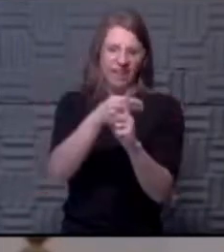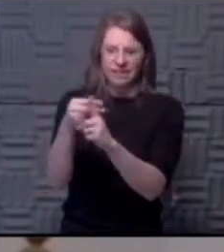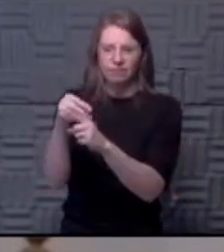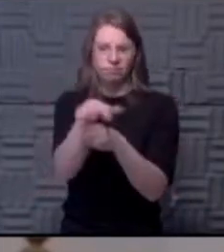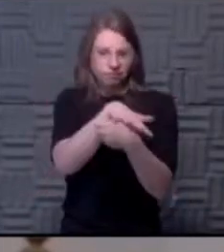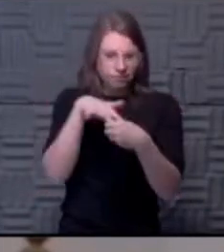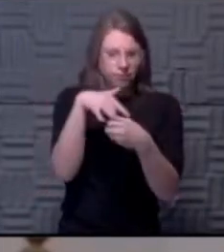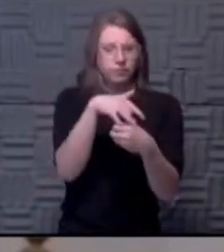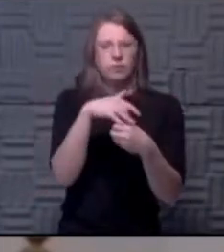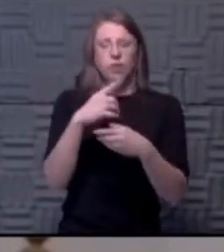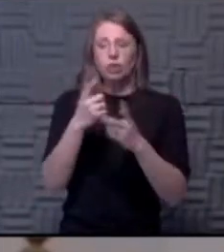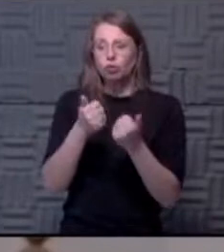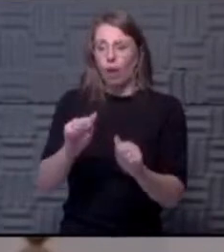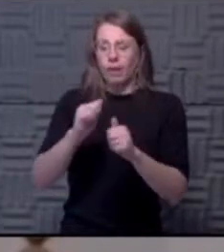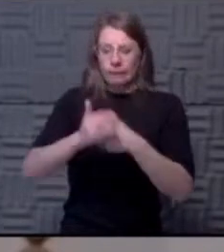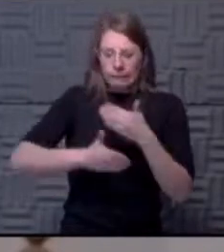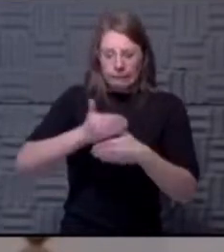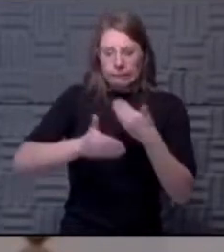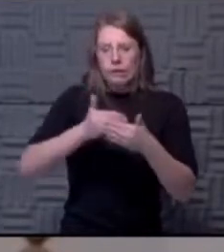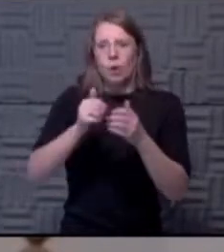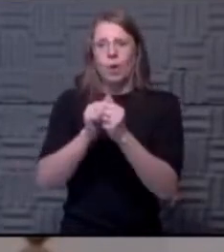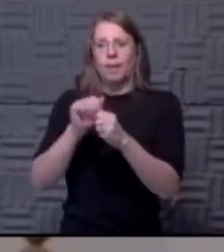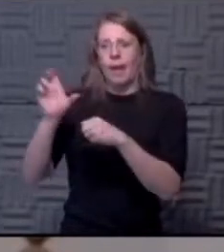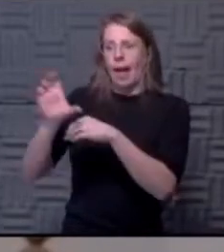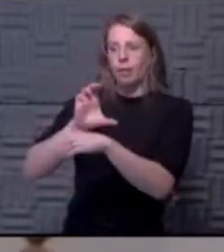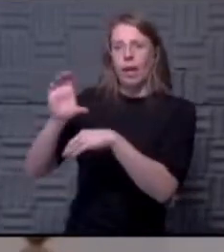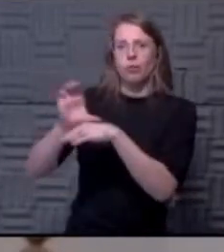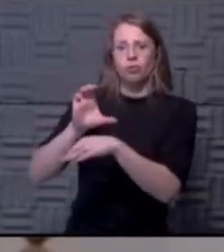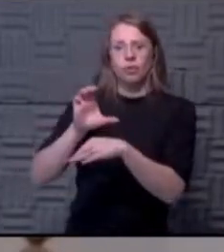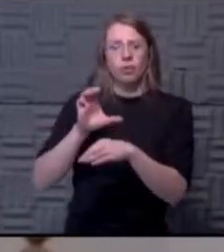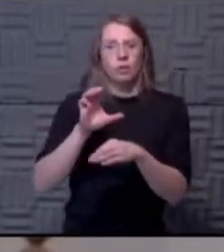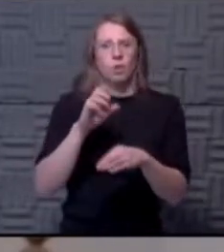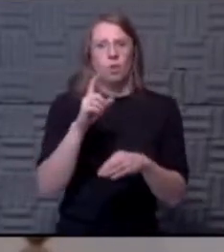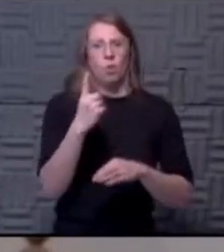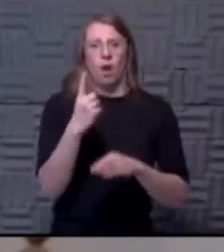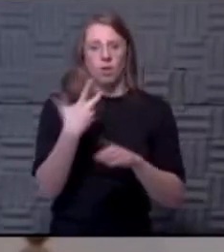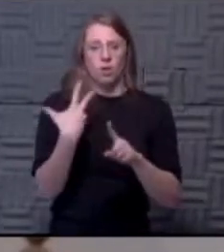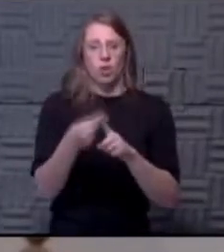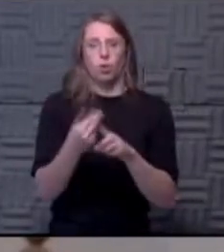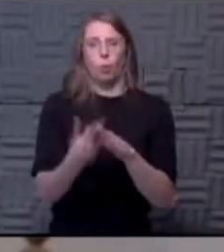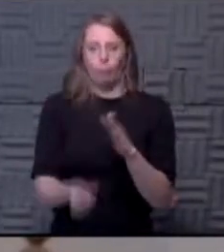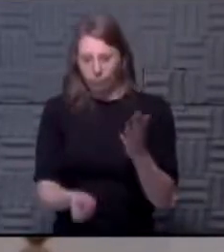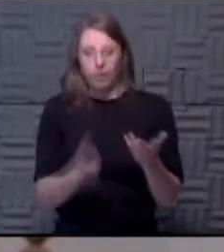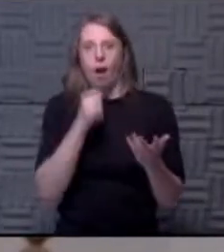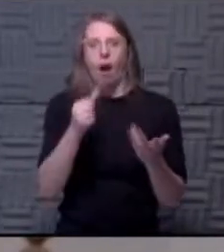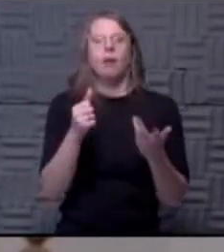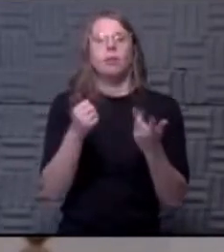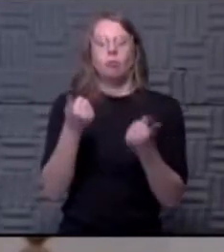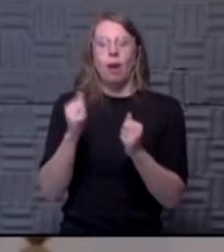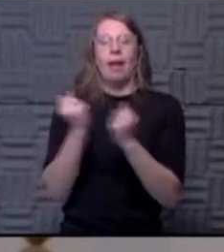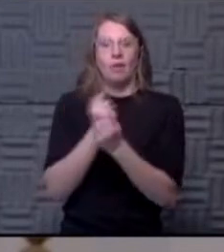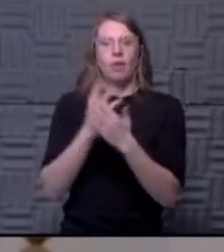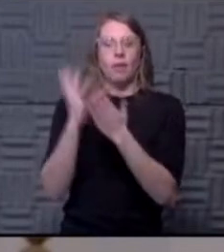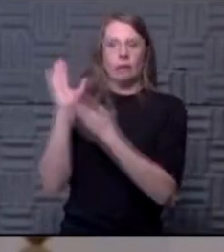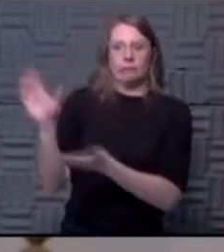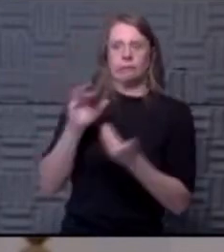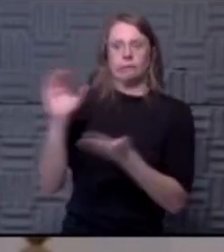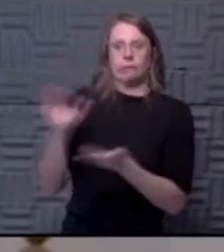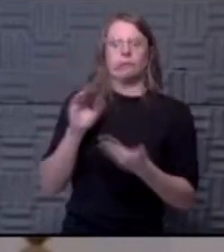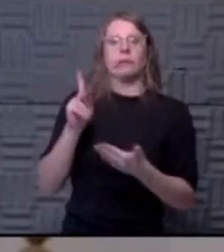roll with it in terms of the amount of the allocation. We've not let a single dose slip through our fingers. We try to bring everything we can into the state of